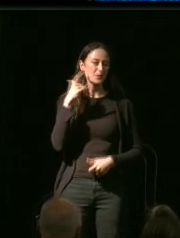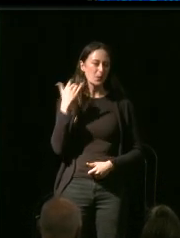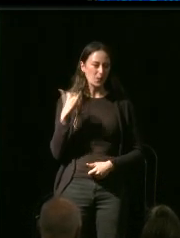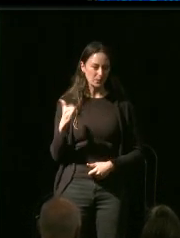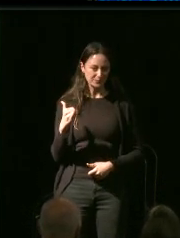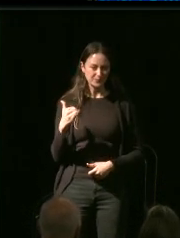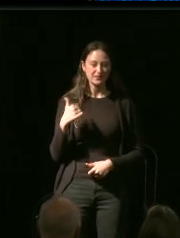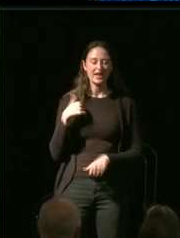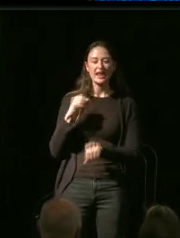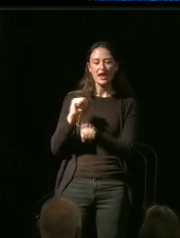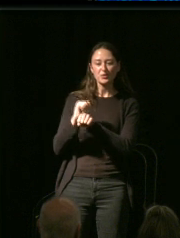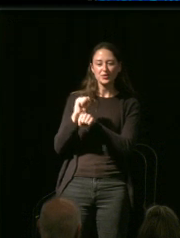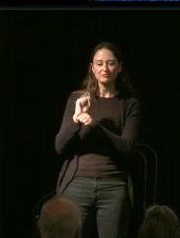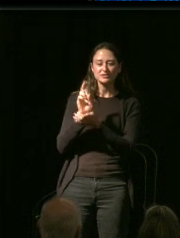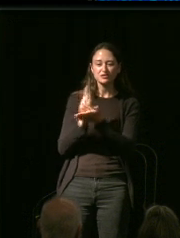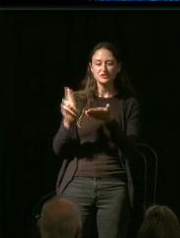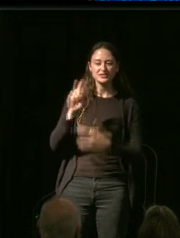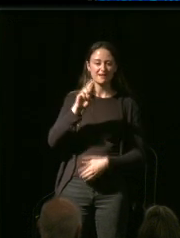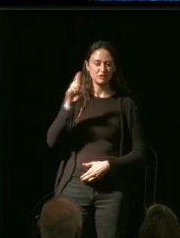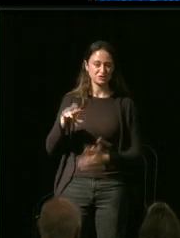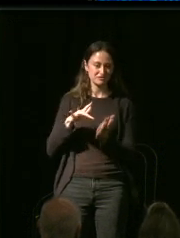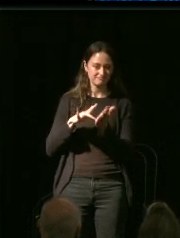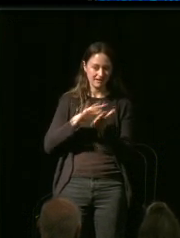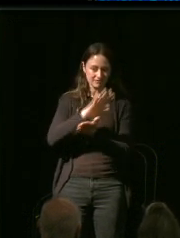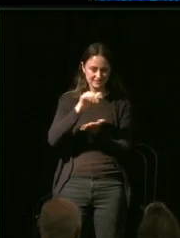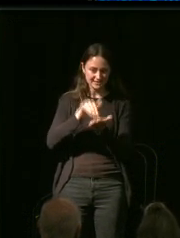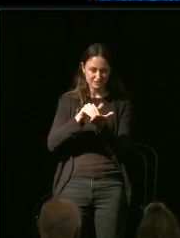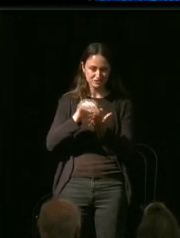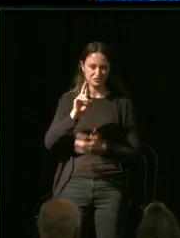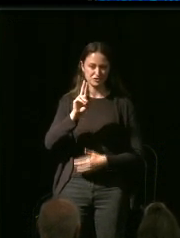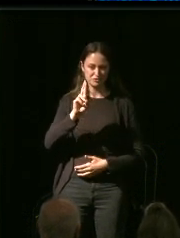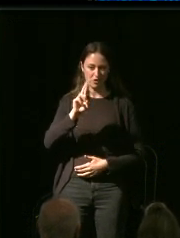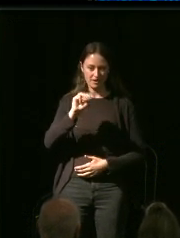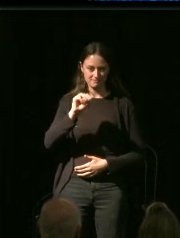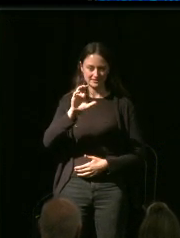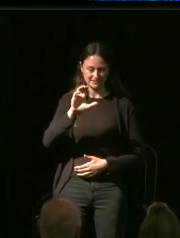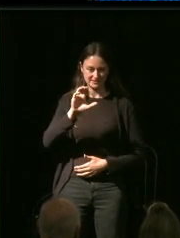So, I need to figure out how to advance the slide. Is it this?